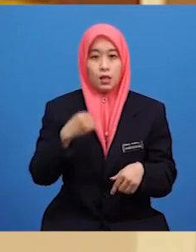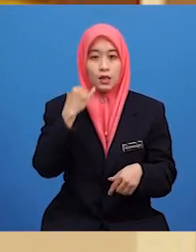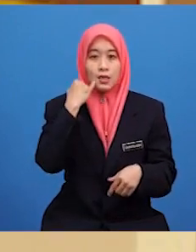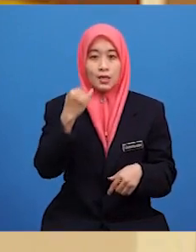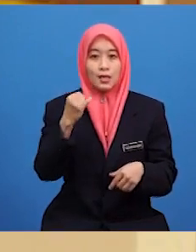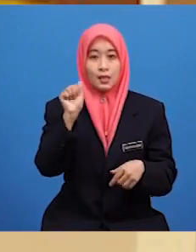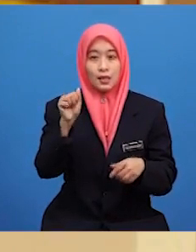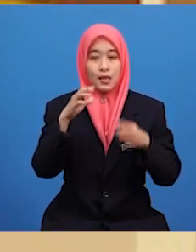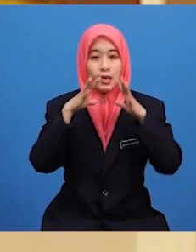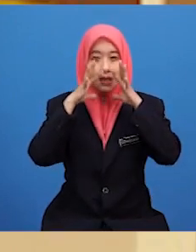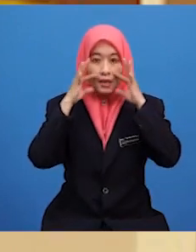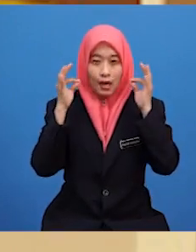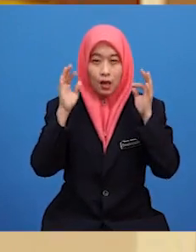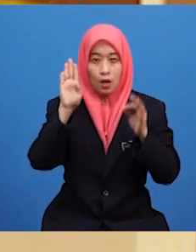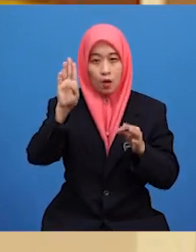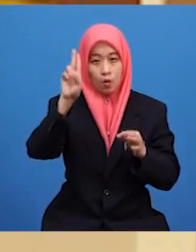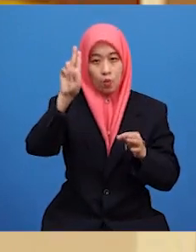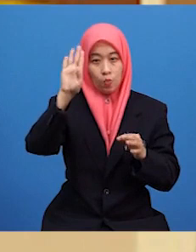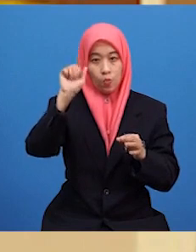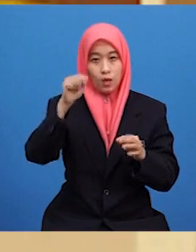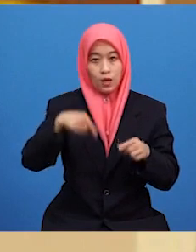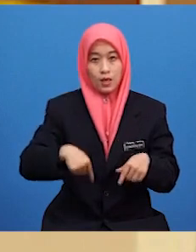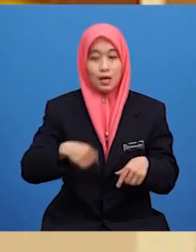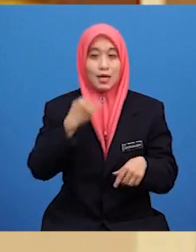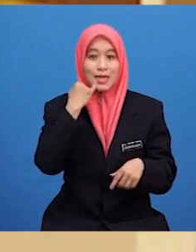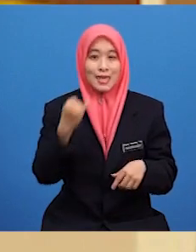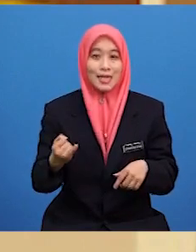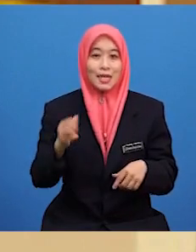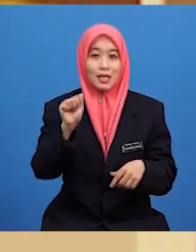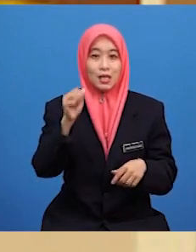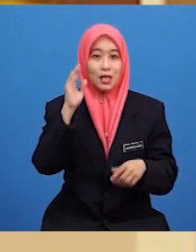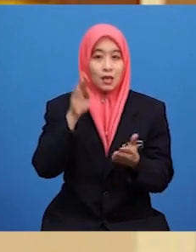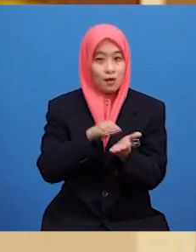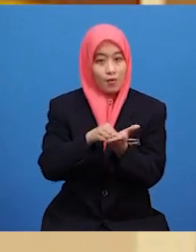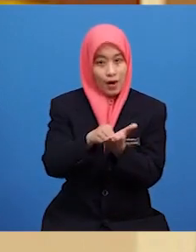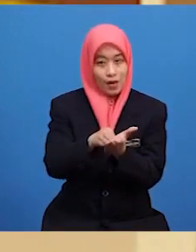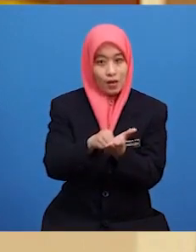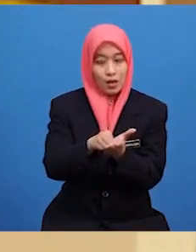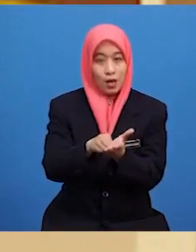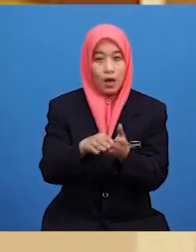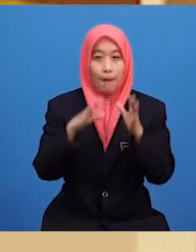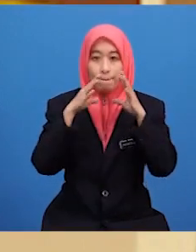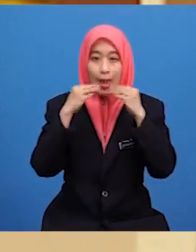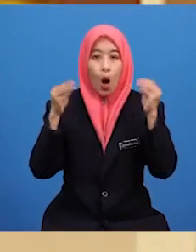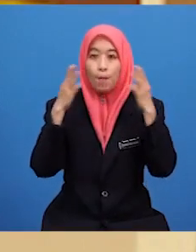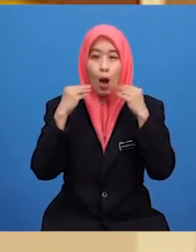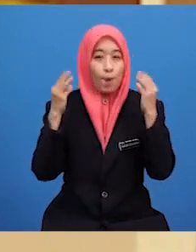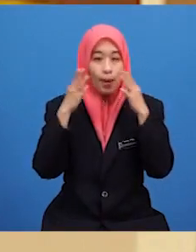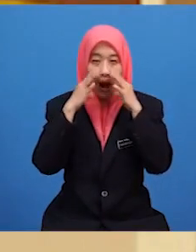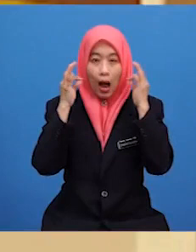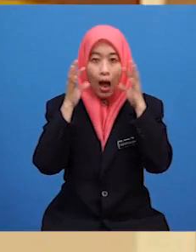cat. Booba here is a rat. Meow, meow,